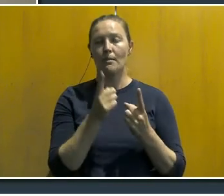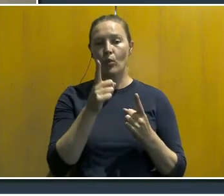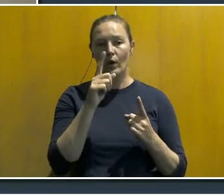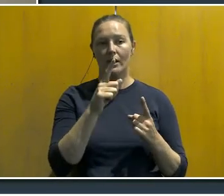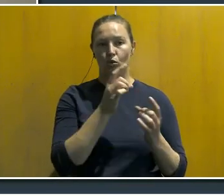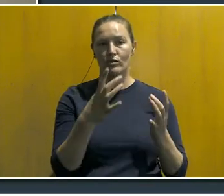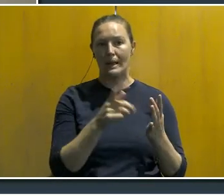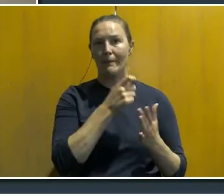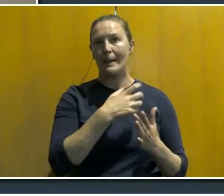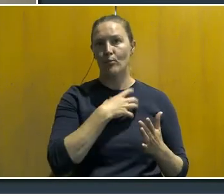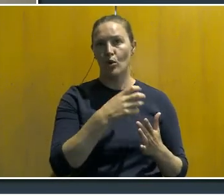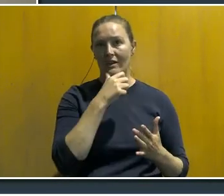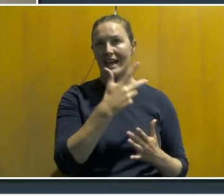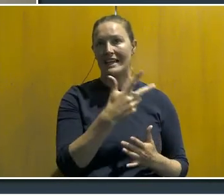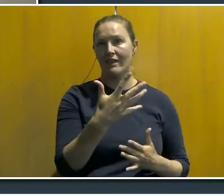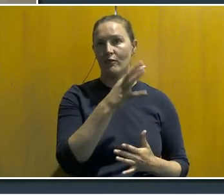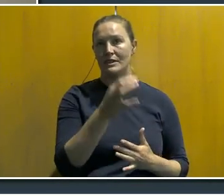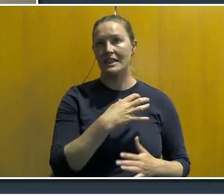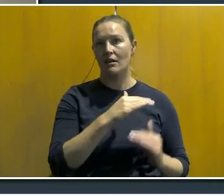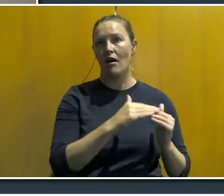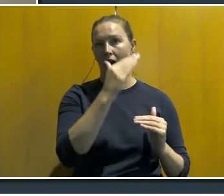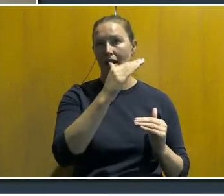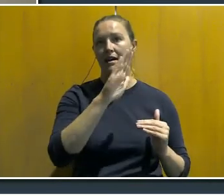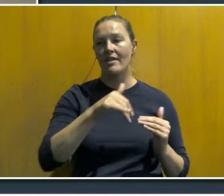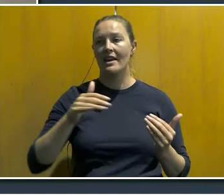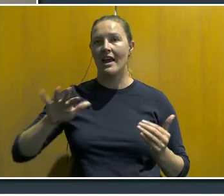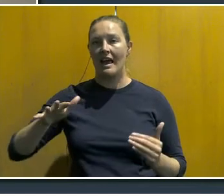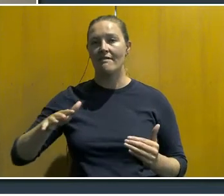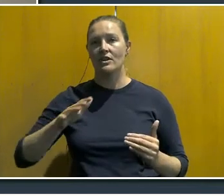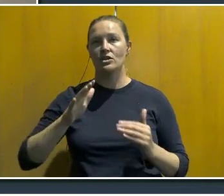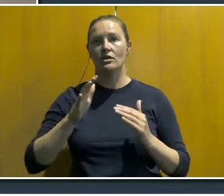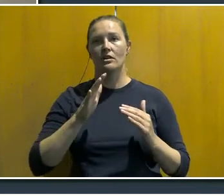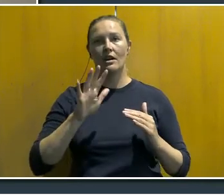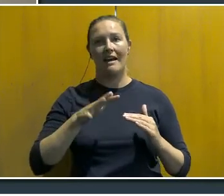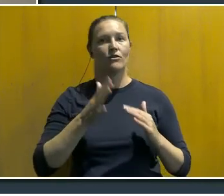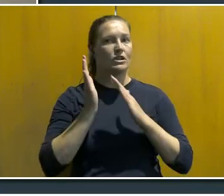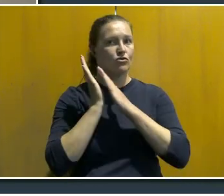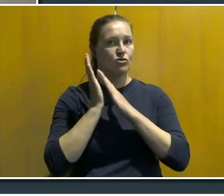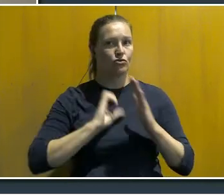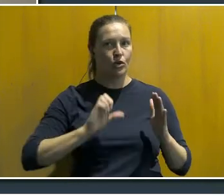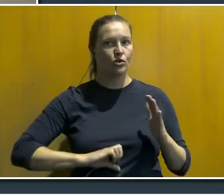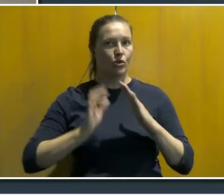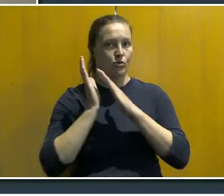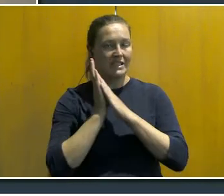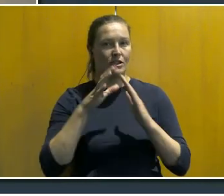if it adds up to 85% more from the average rural residential property.